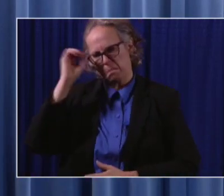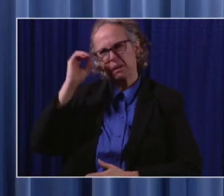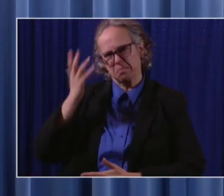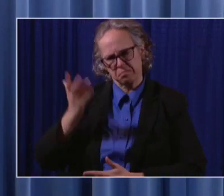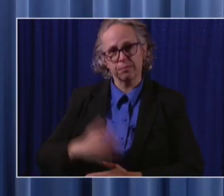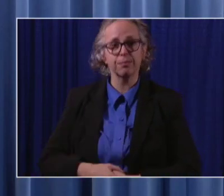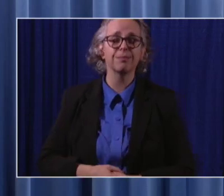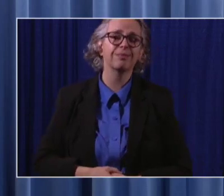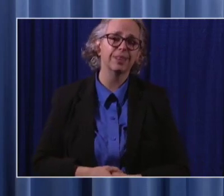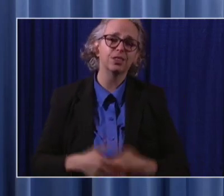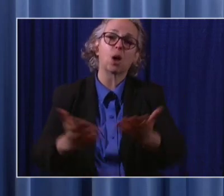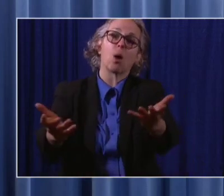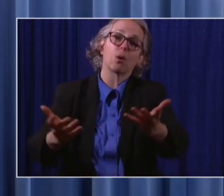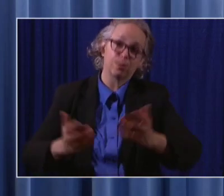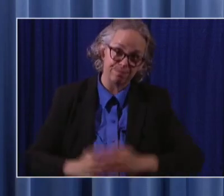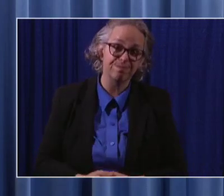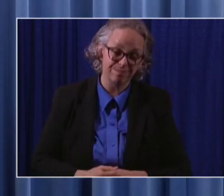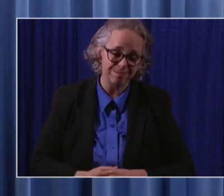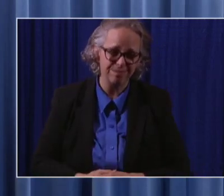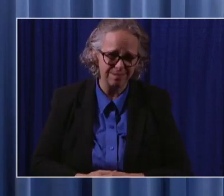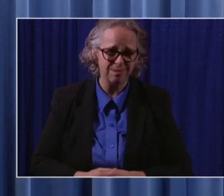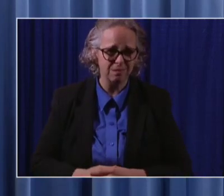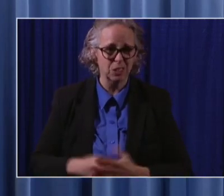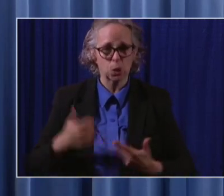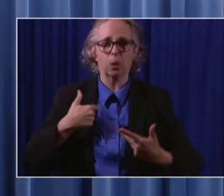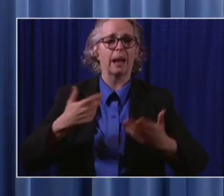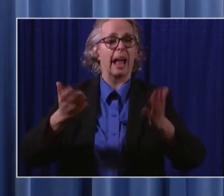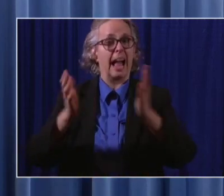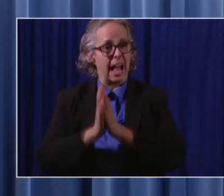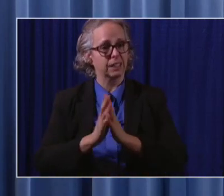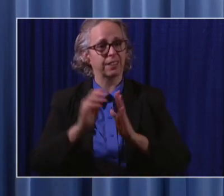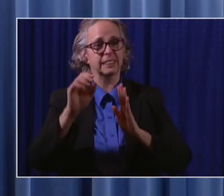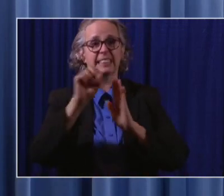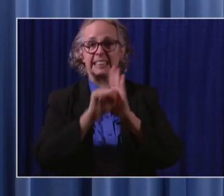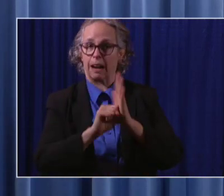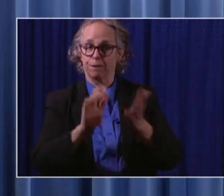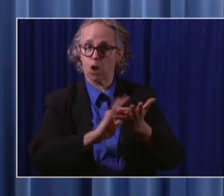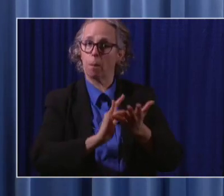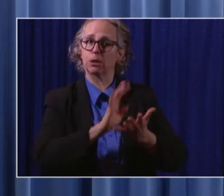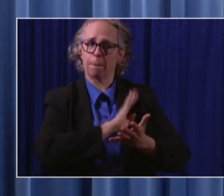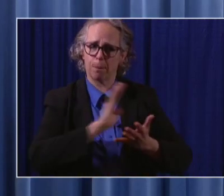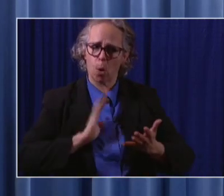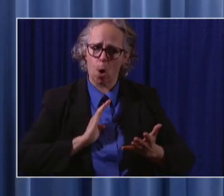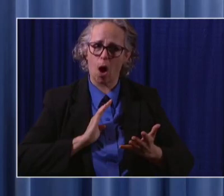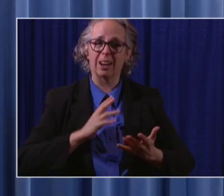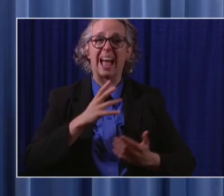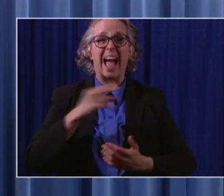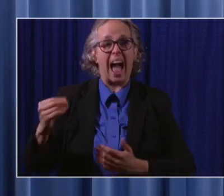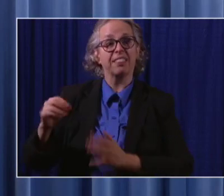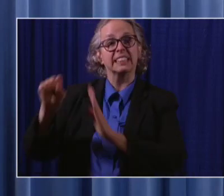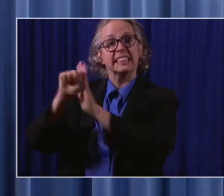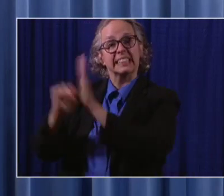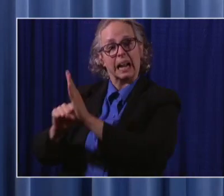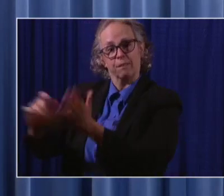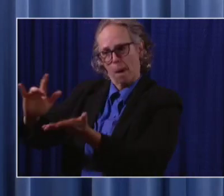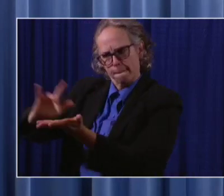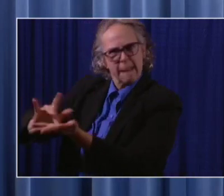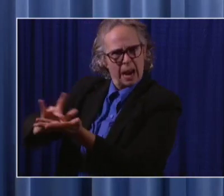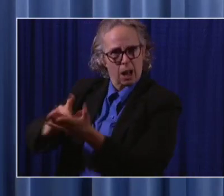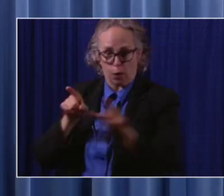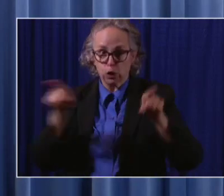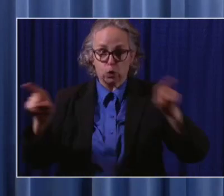we're asking the State Pharmacy Board and the State Medical Board to examine